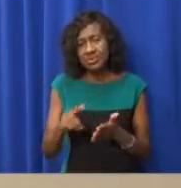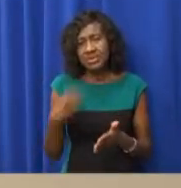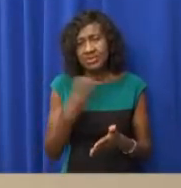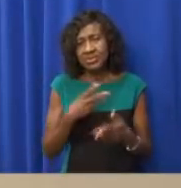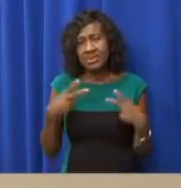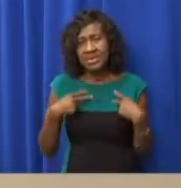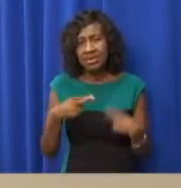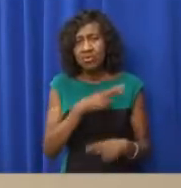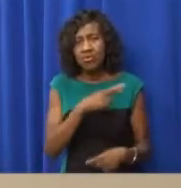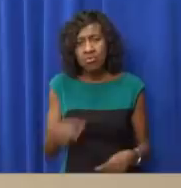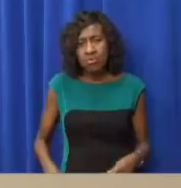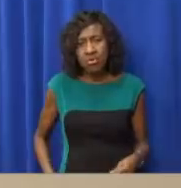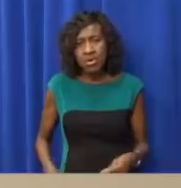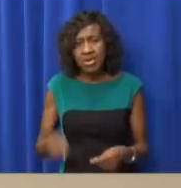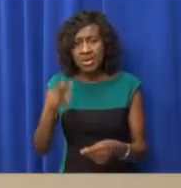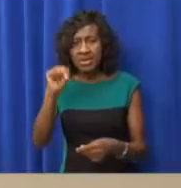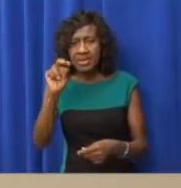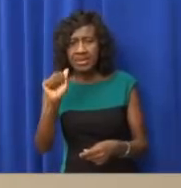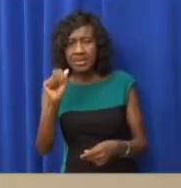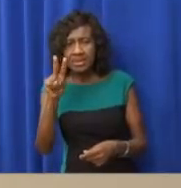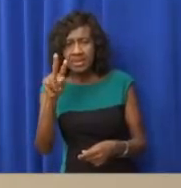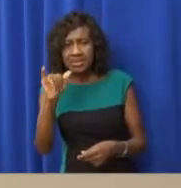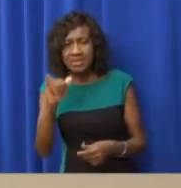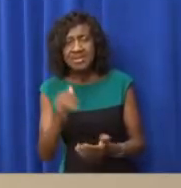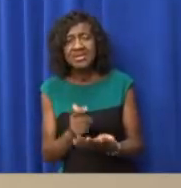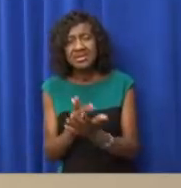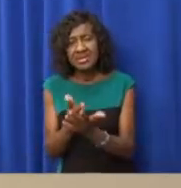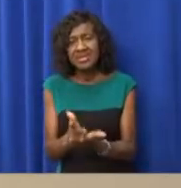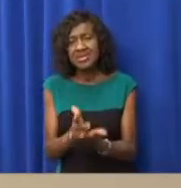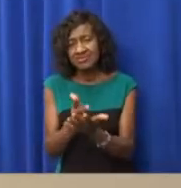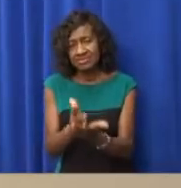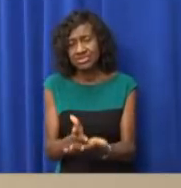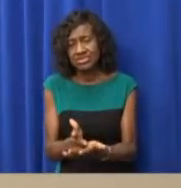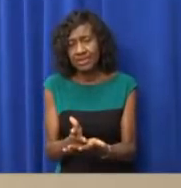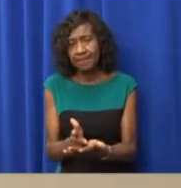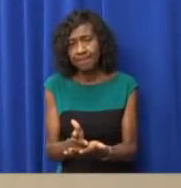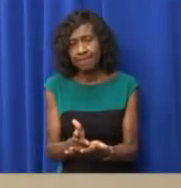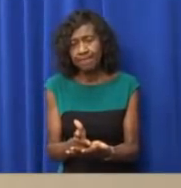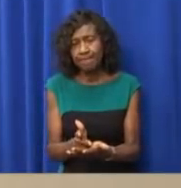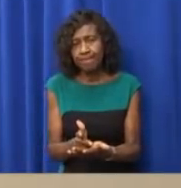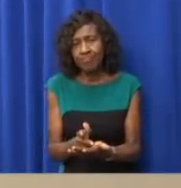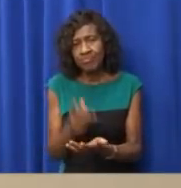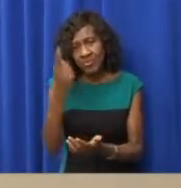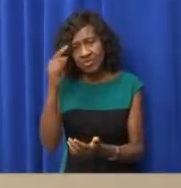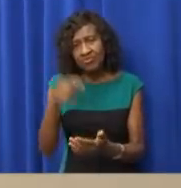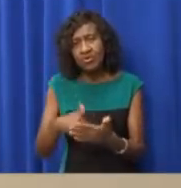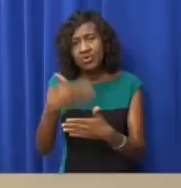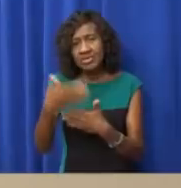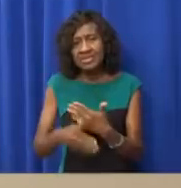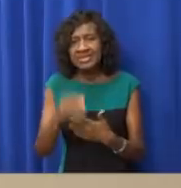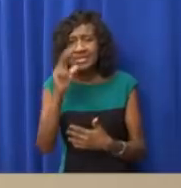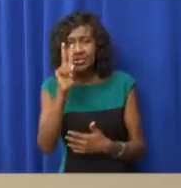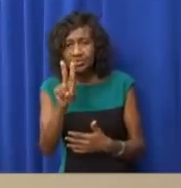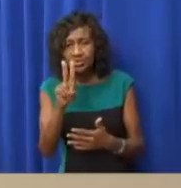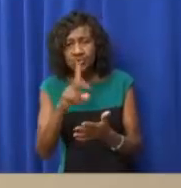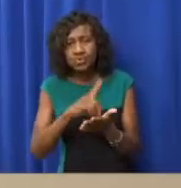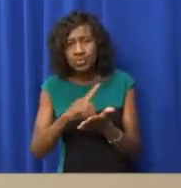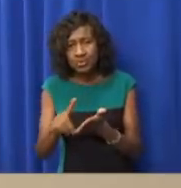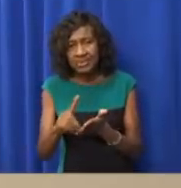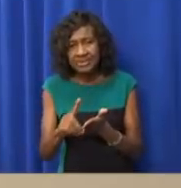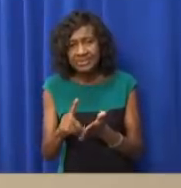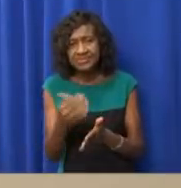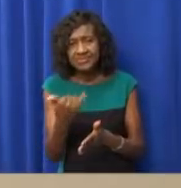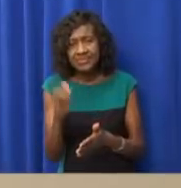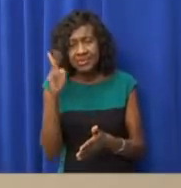Royal Navy ships HMS Medway and RFA Argus here for the next 2 weeks. They will